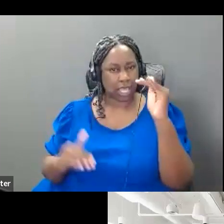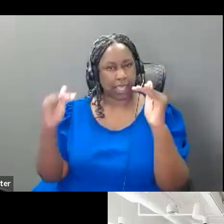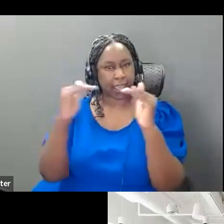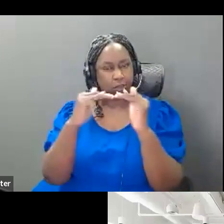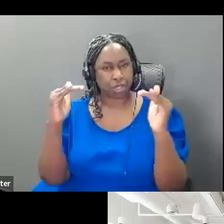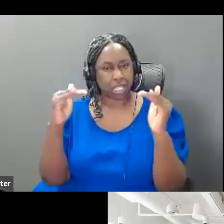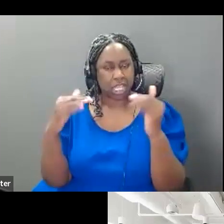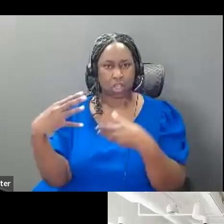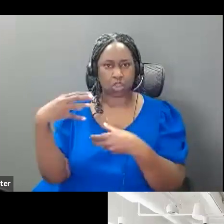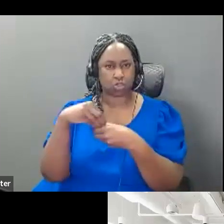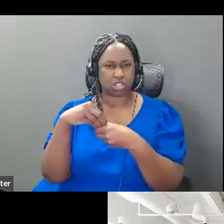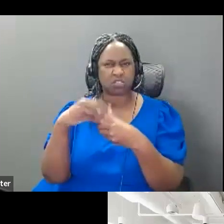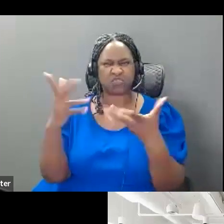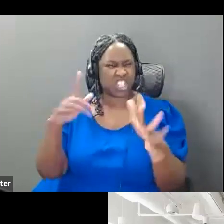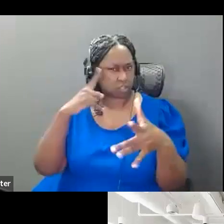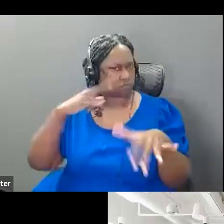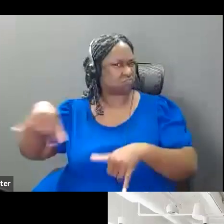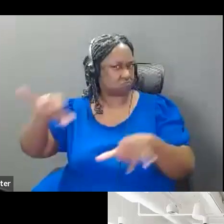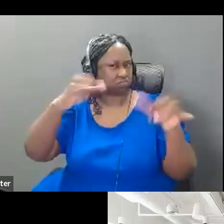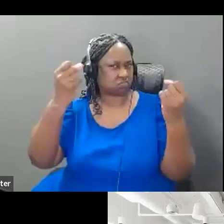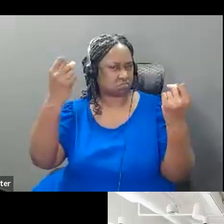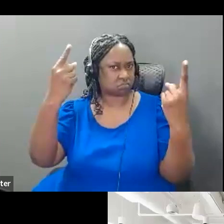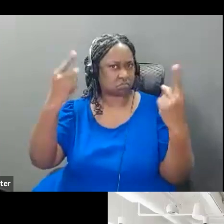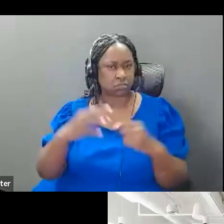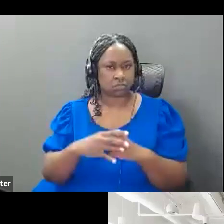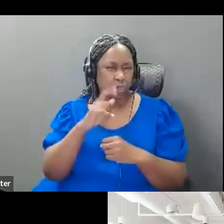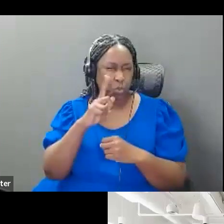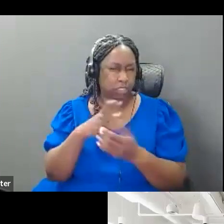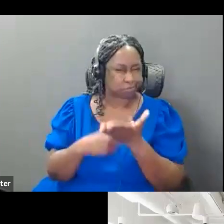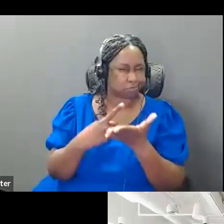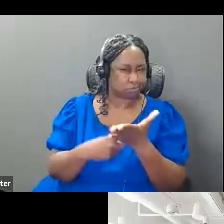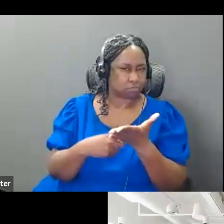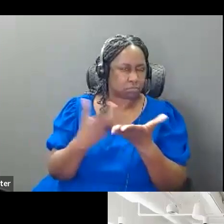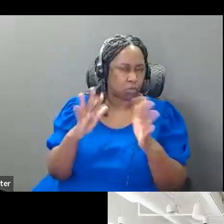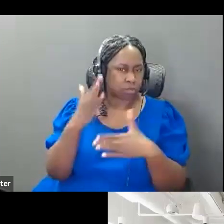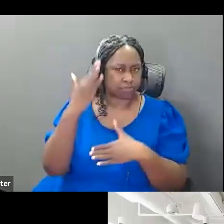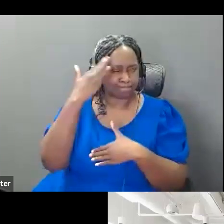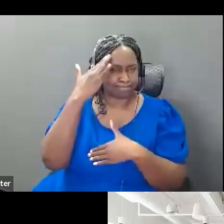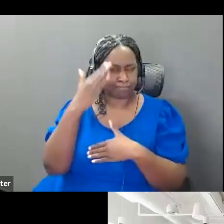those foundational conversations. And so often it's,